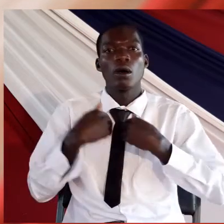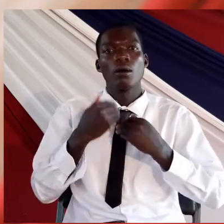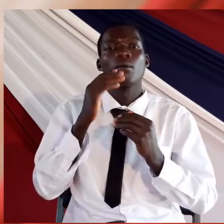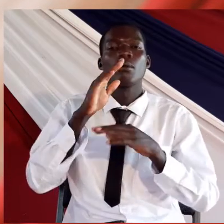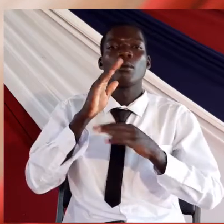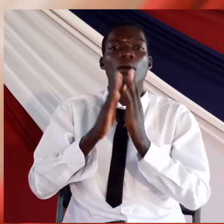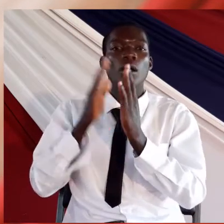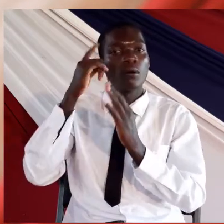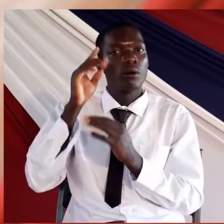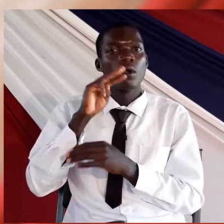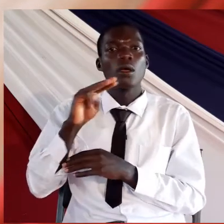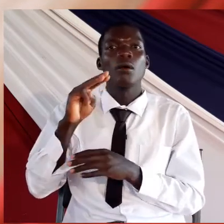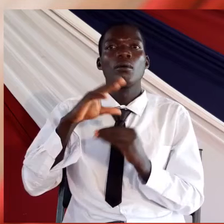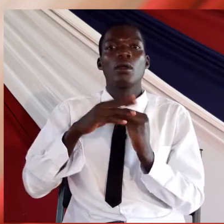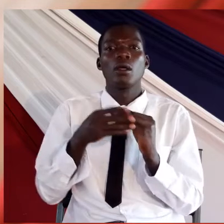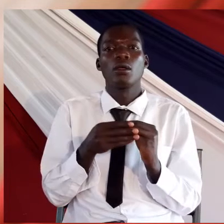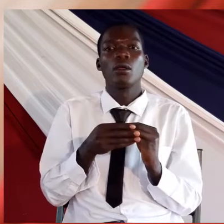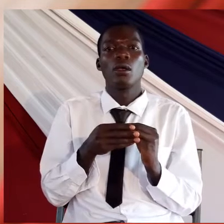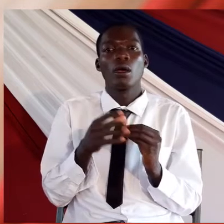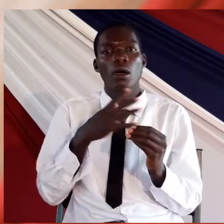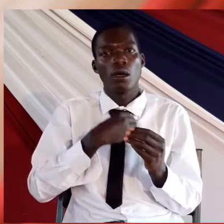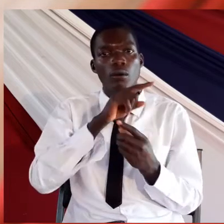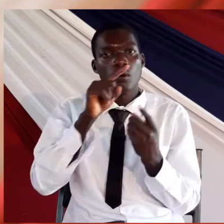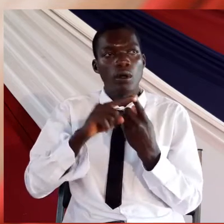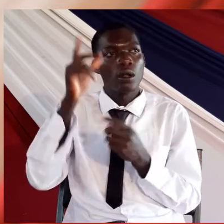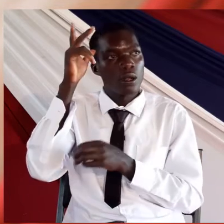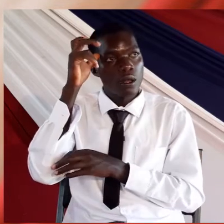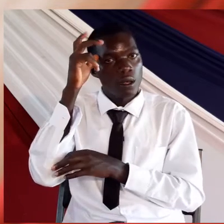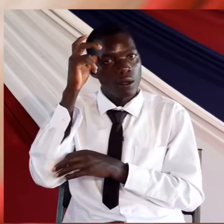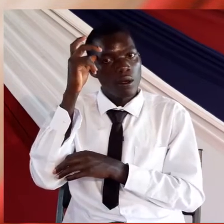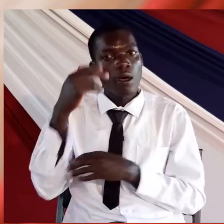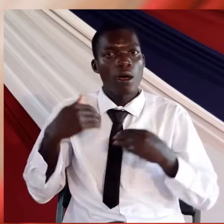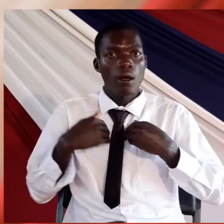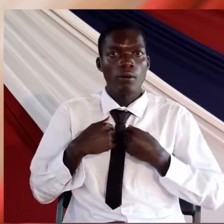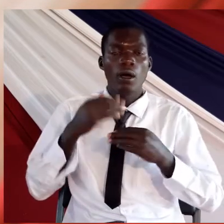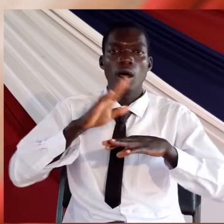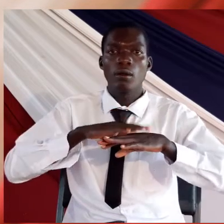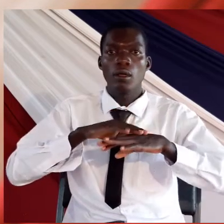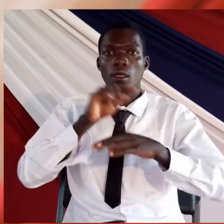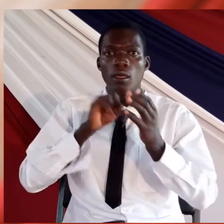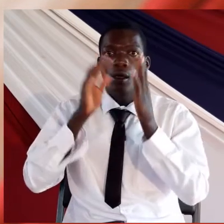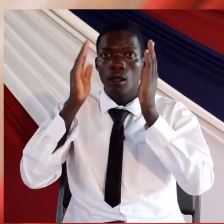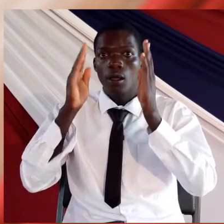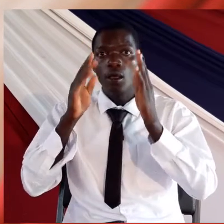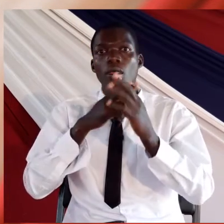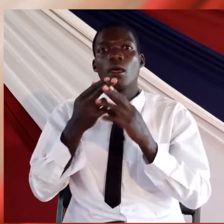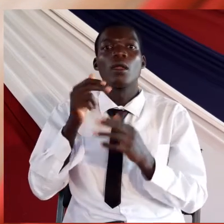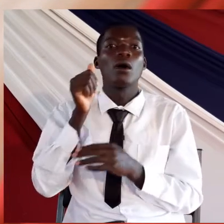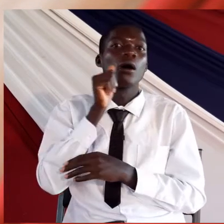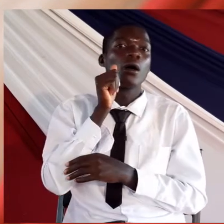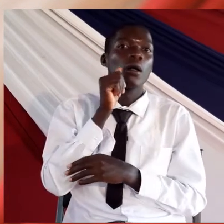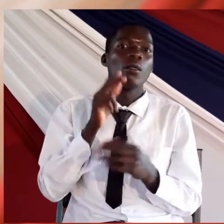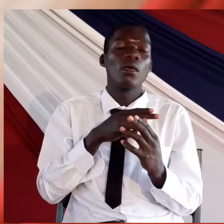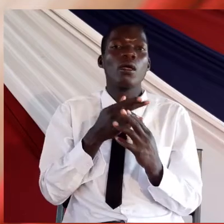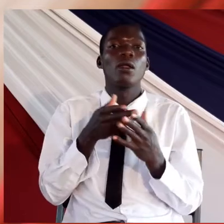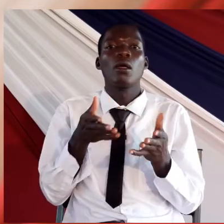people, for this creation. Mm-hmm. And so when the devil had diverted this attention, then other theories, the